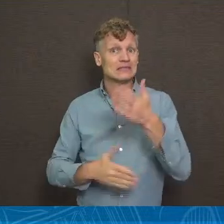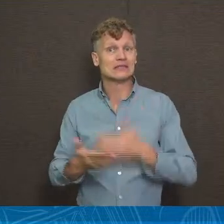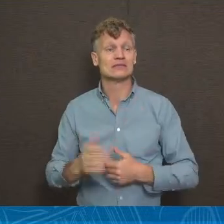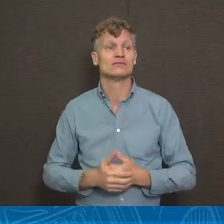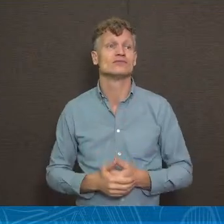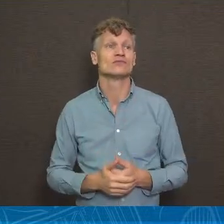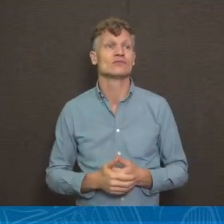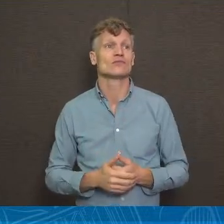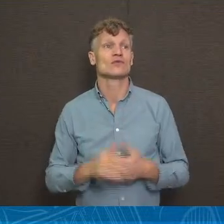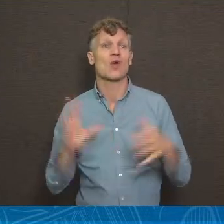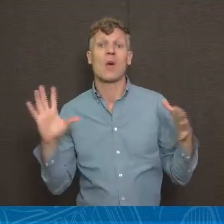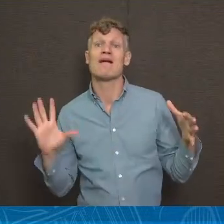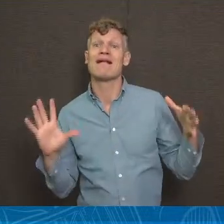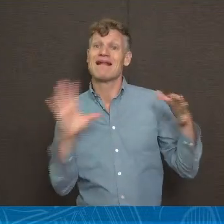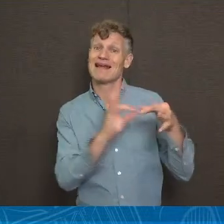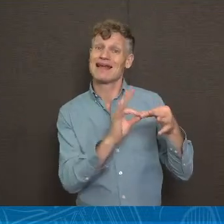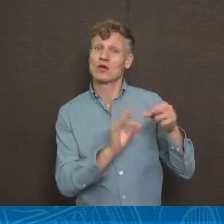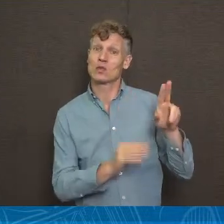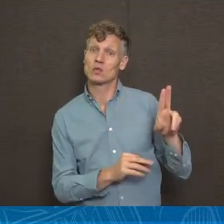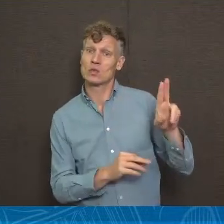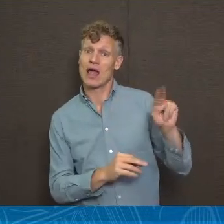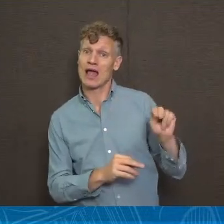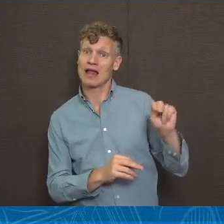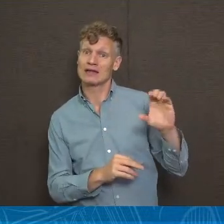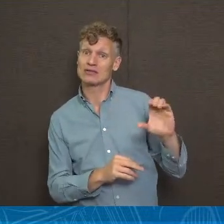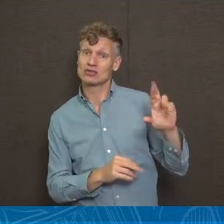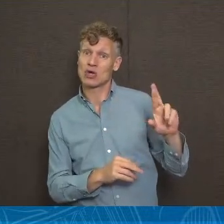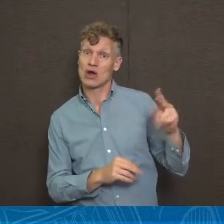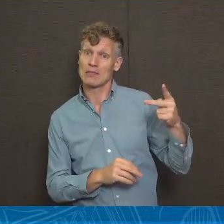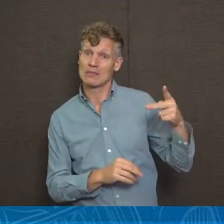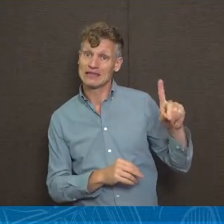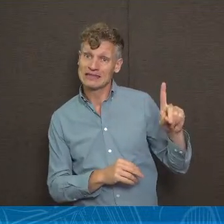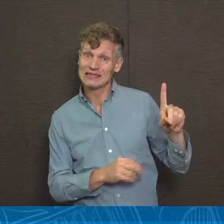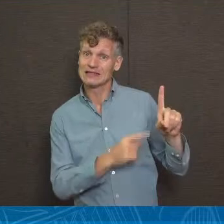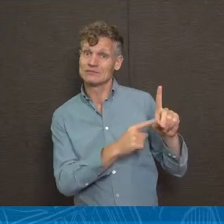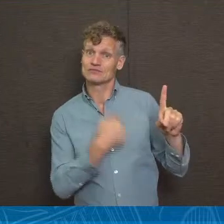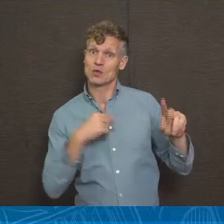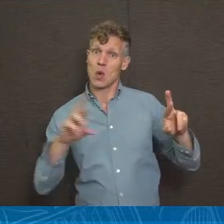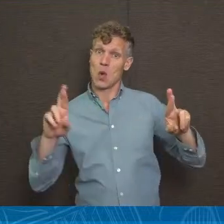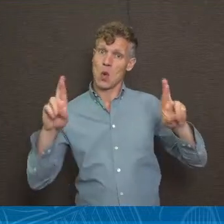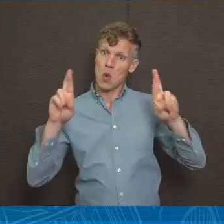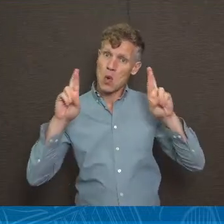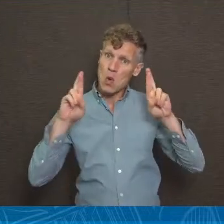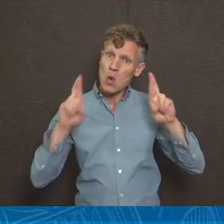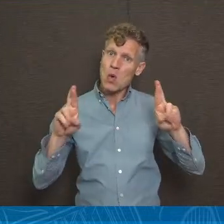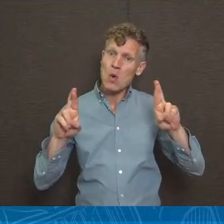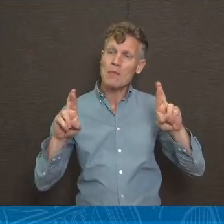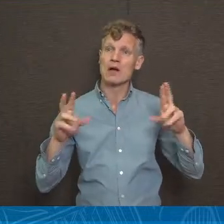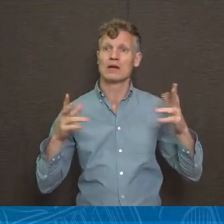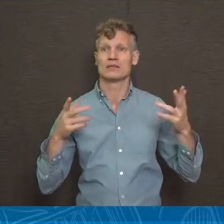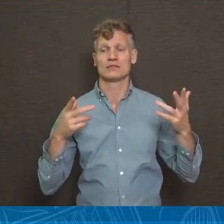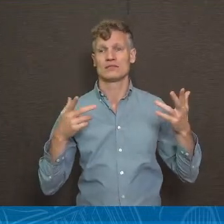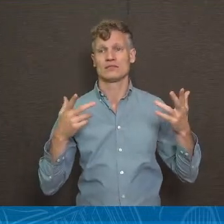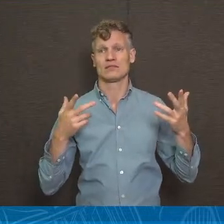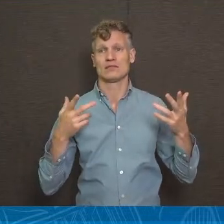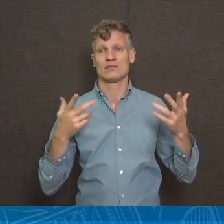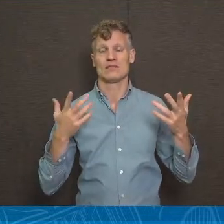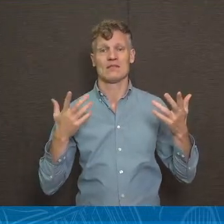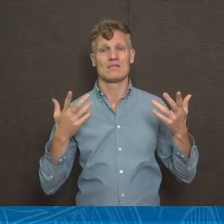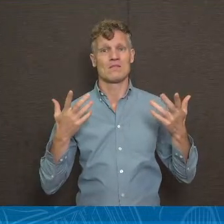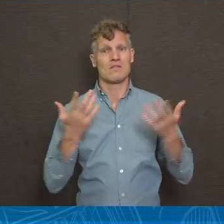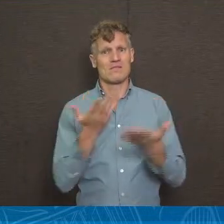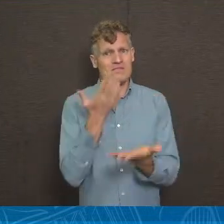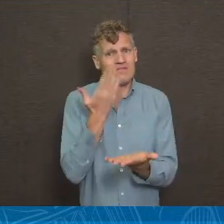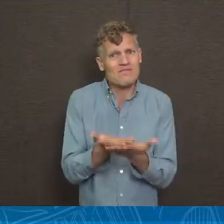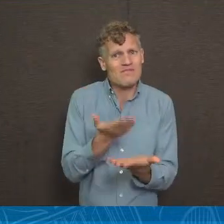and CRPD, we hope that the concrete and not only by